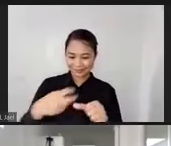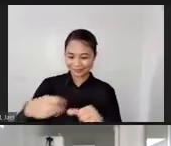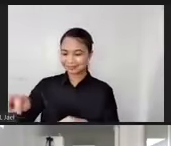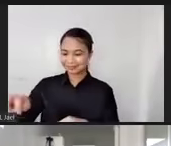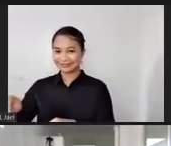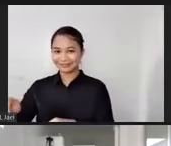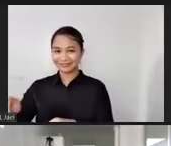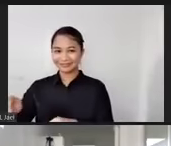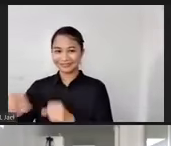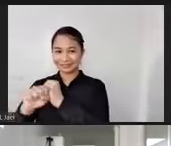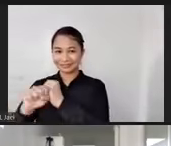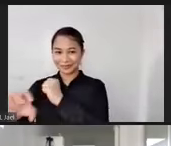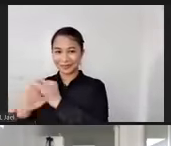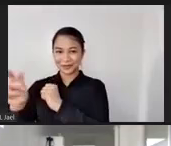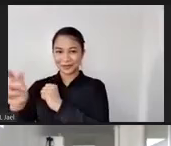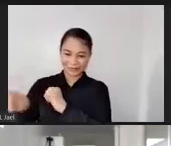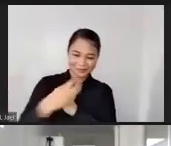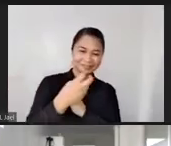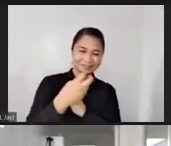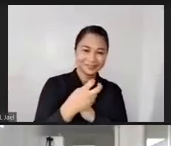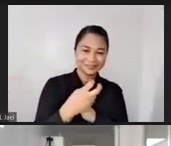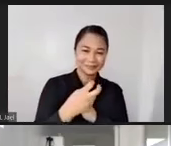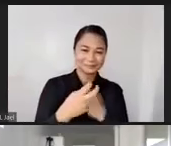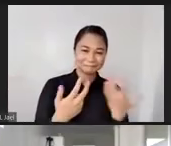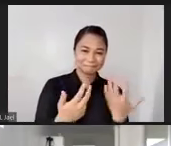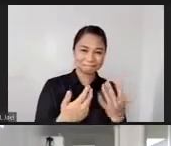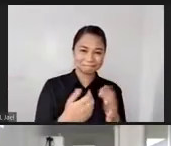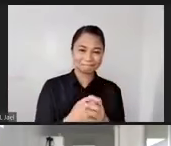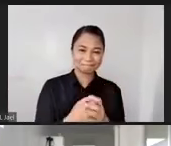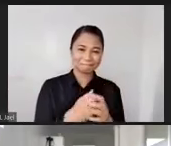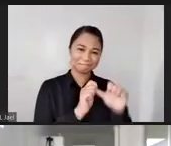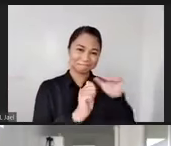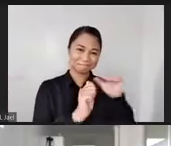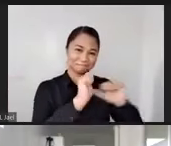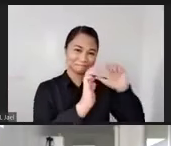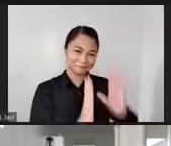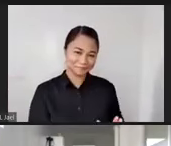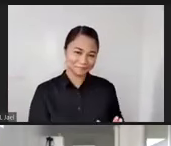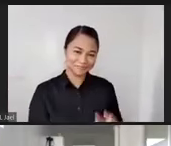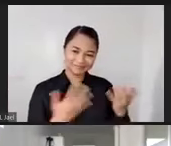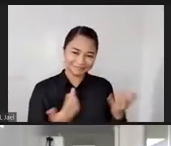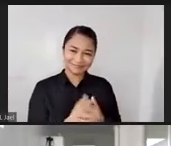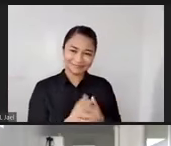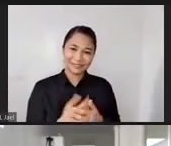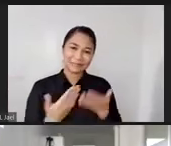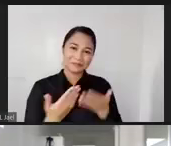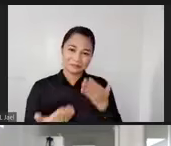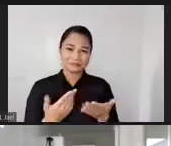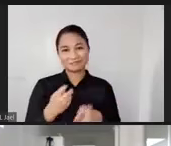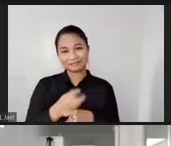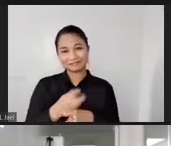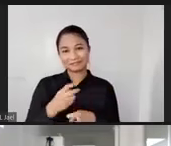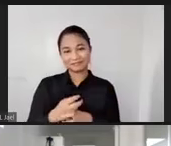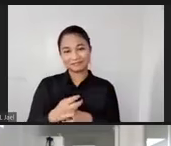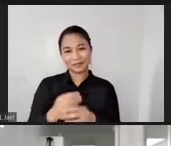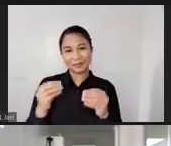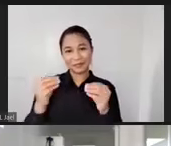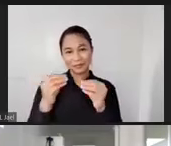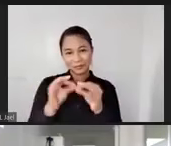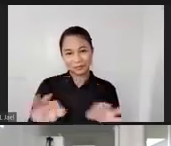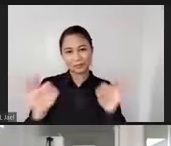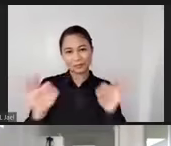awareness into action, which is, I guess, do you think that's the most challenging part of what we're doing